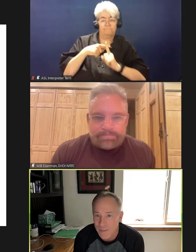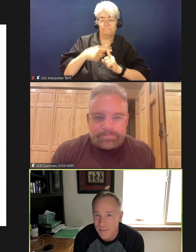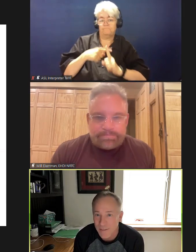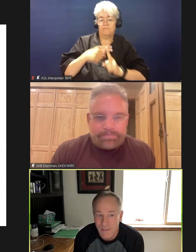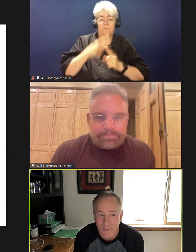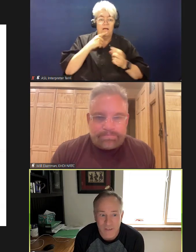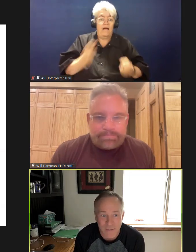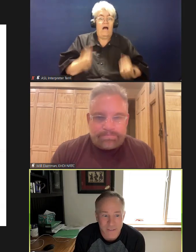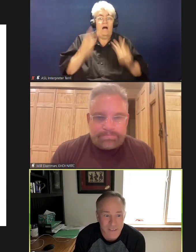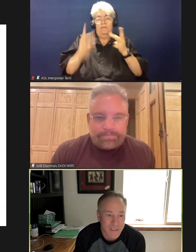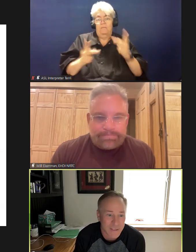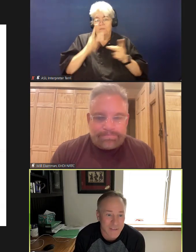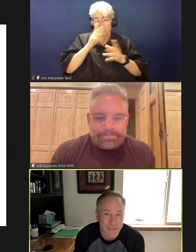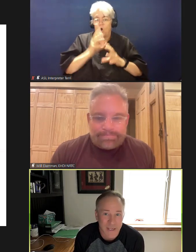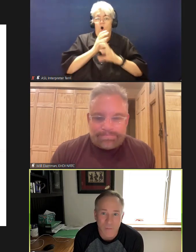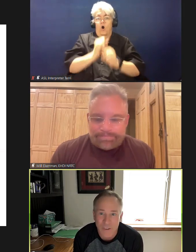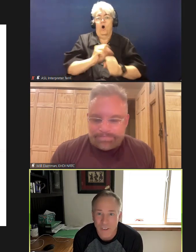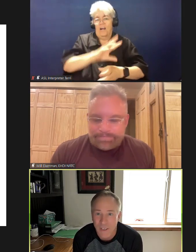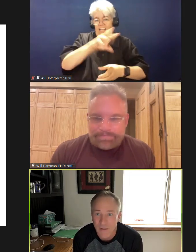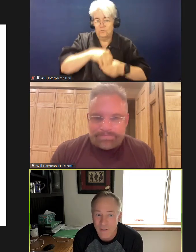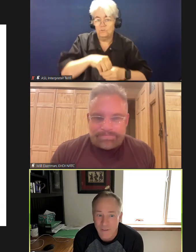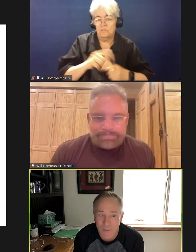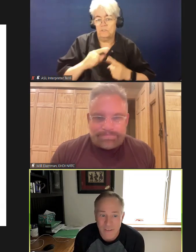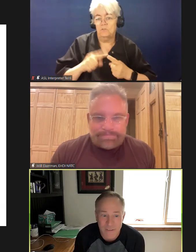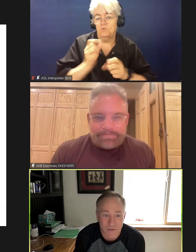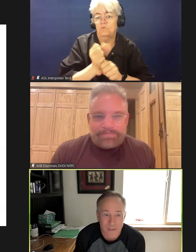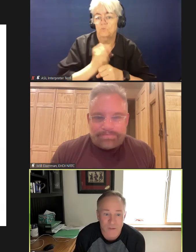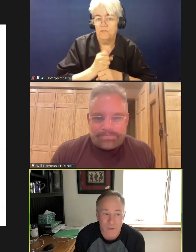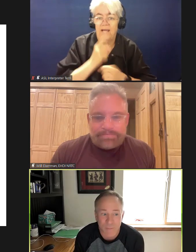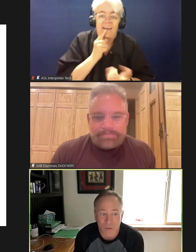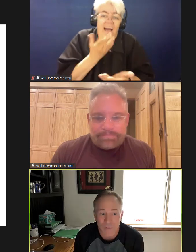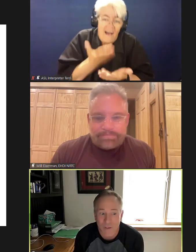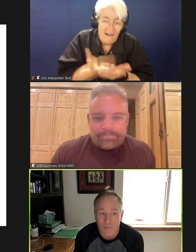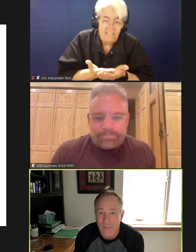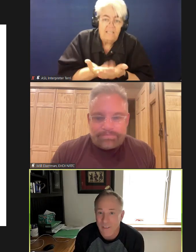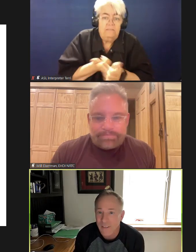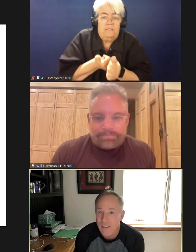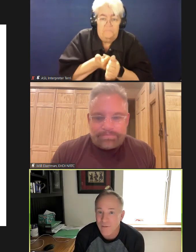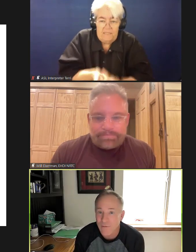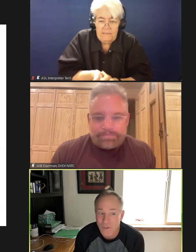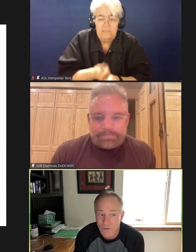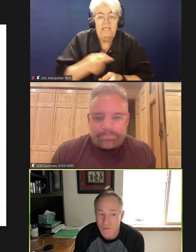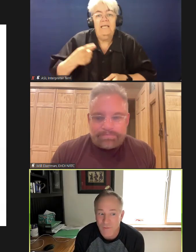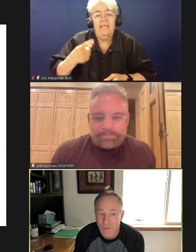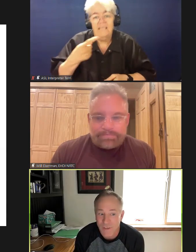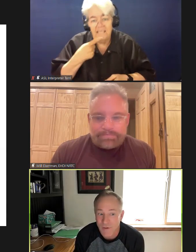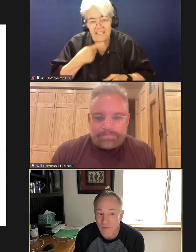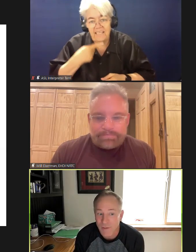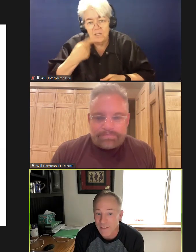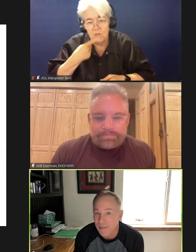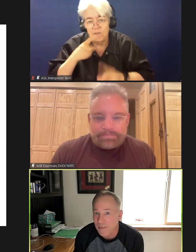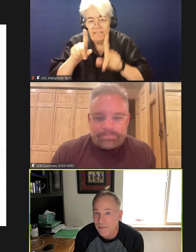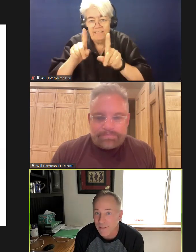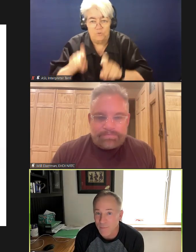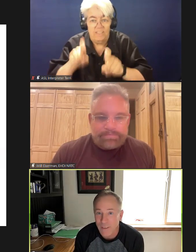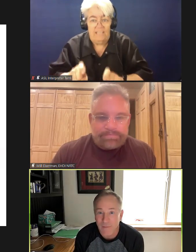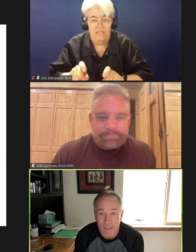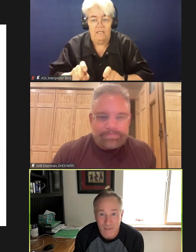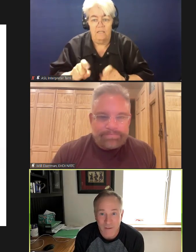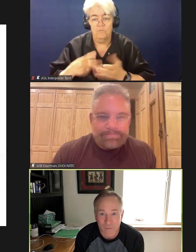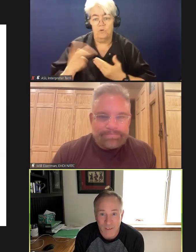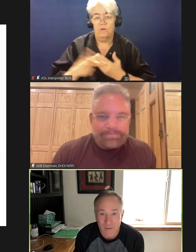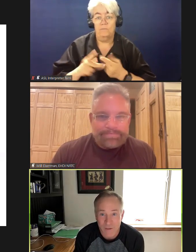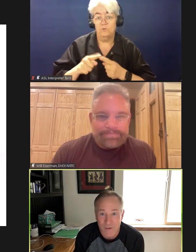of interest that there is in establishing evidence-based hearing screening programs so that children with hearing-related needs can